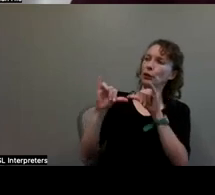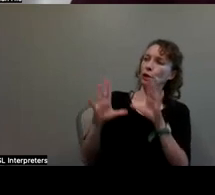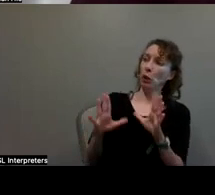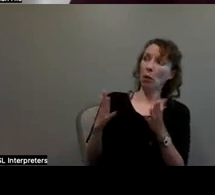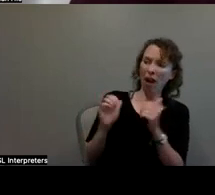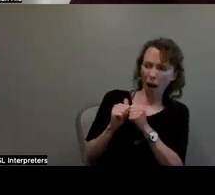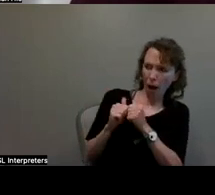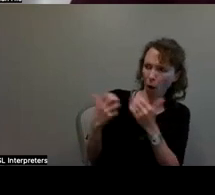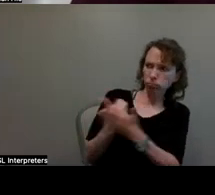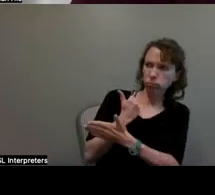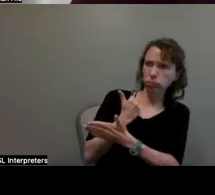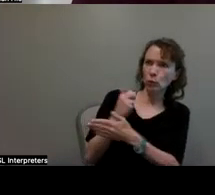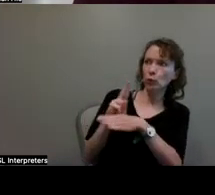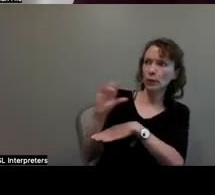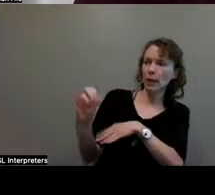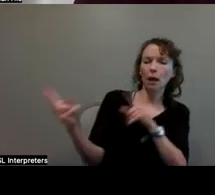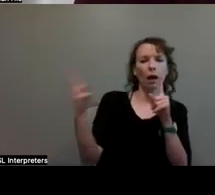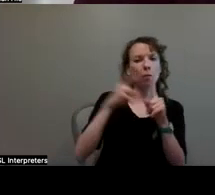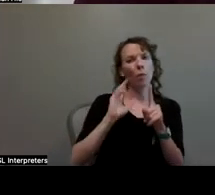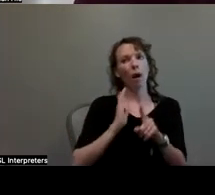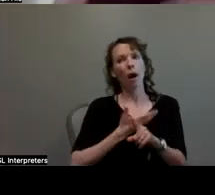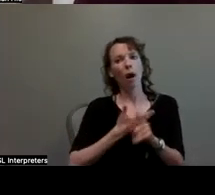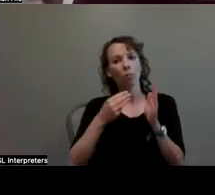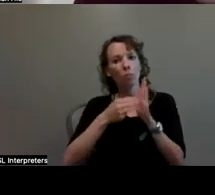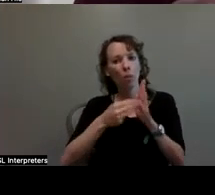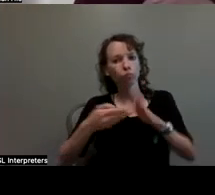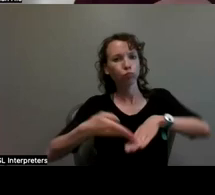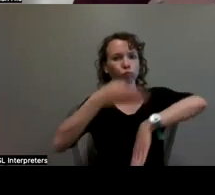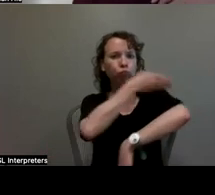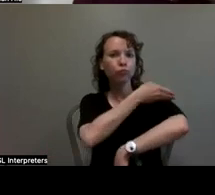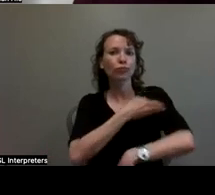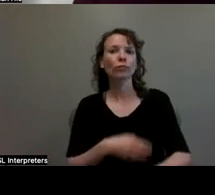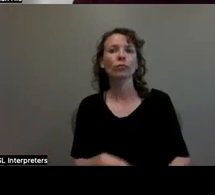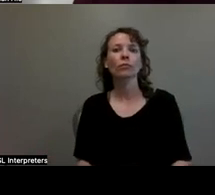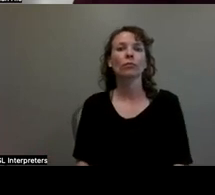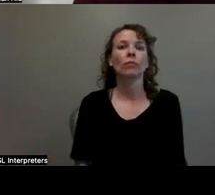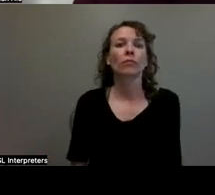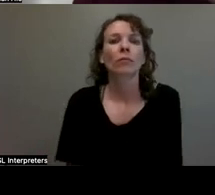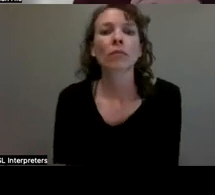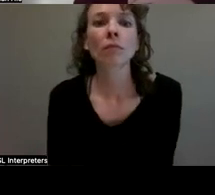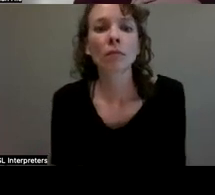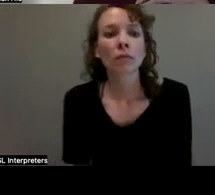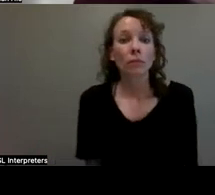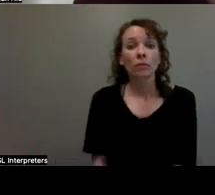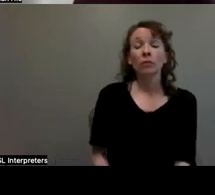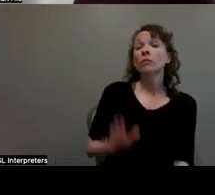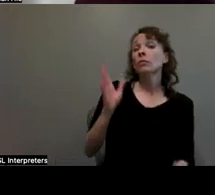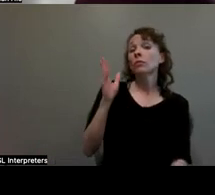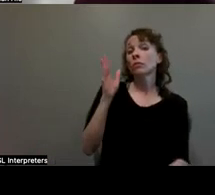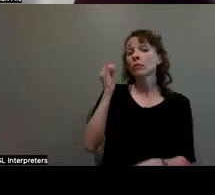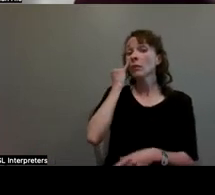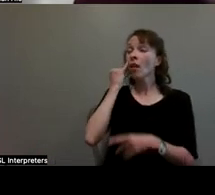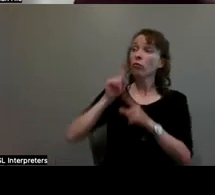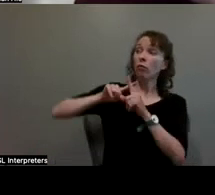advantage of that to our benefit as well. Okay, so if we want to use past evolution